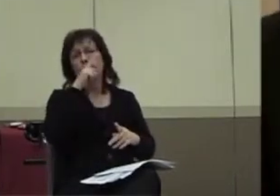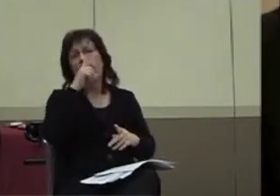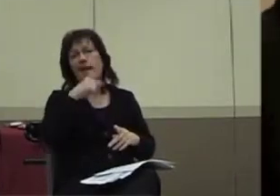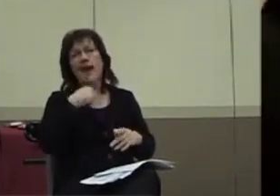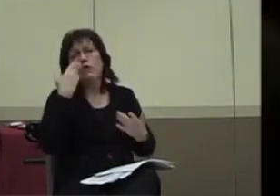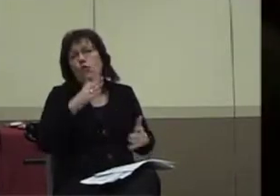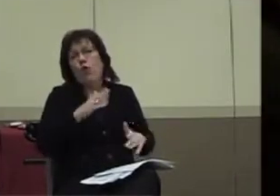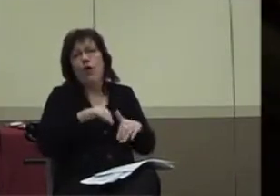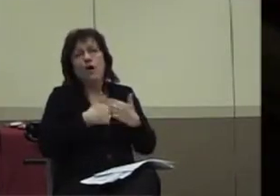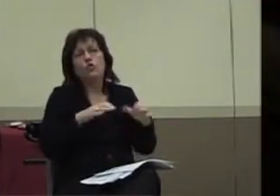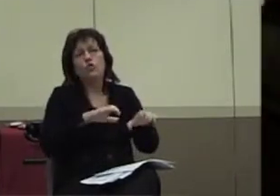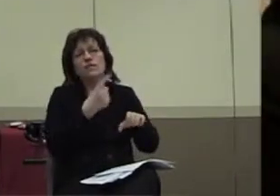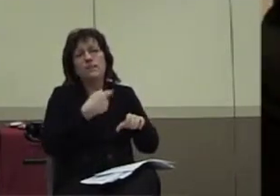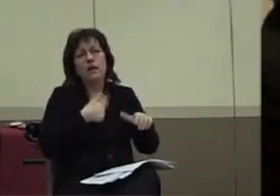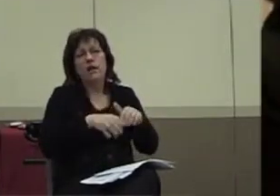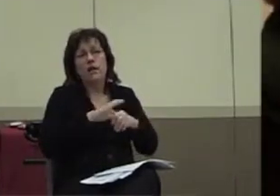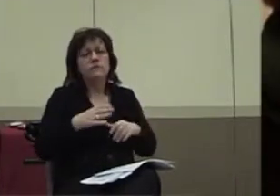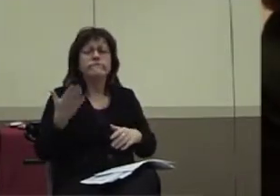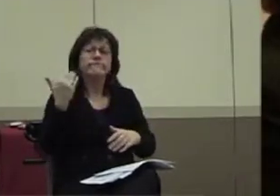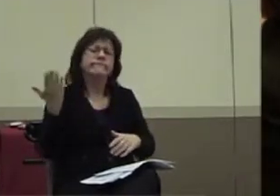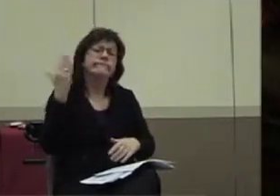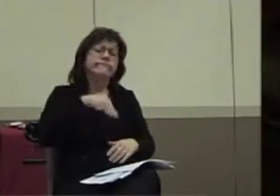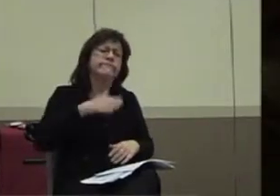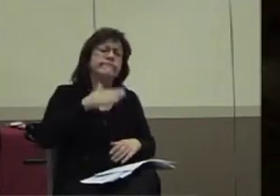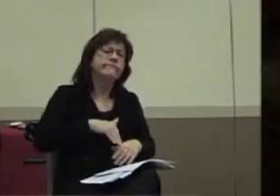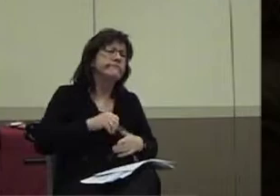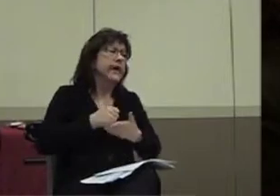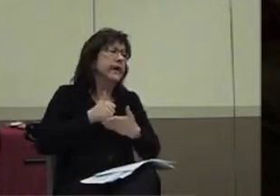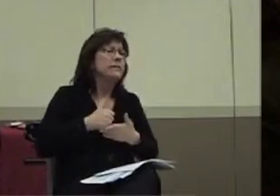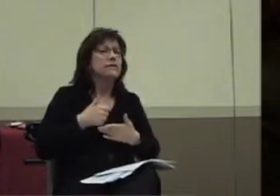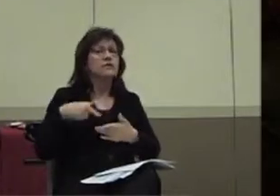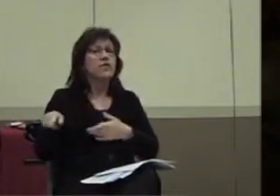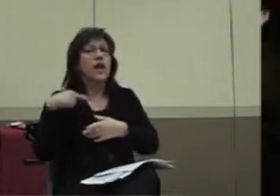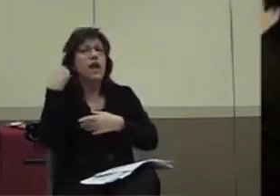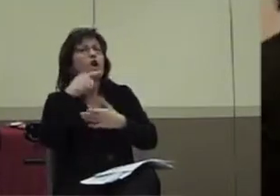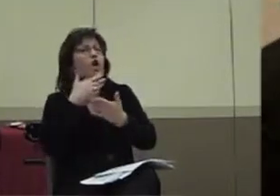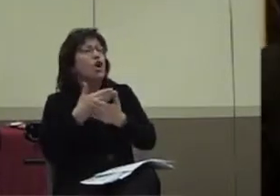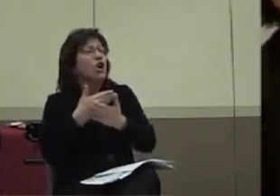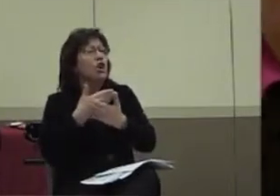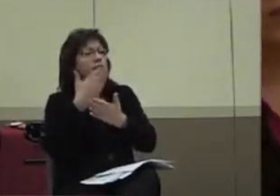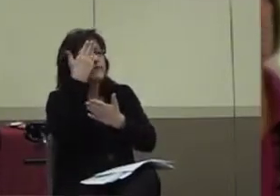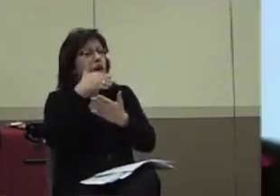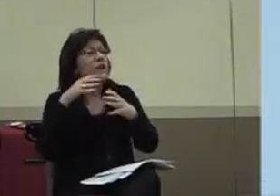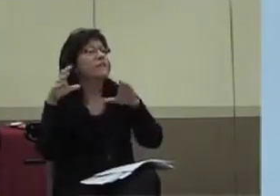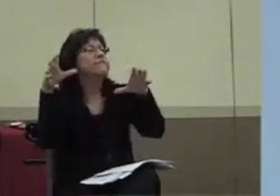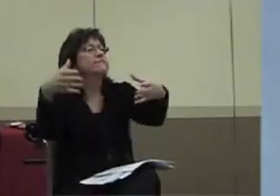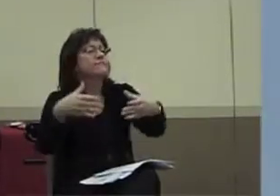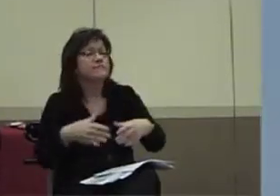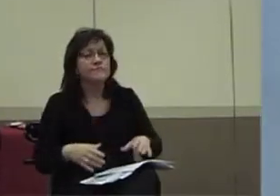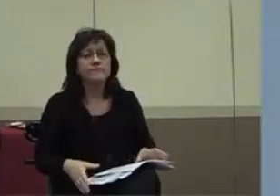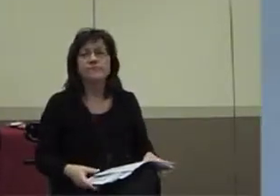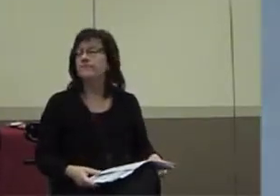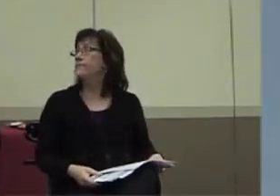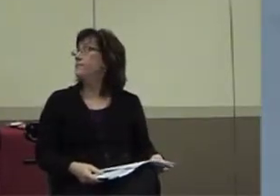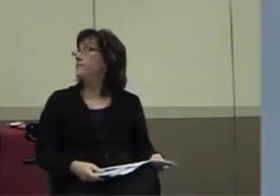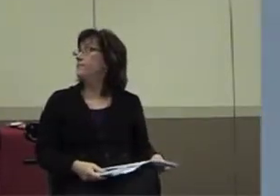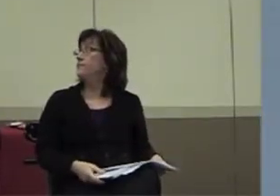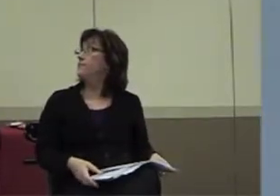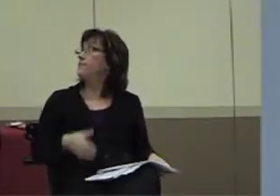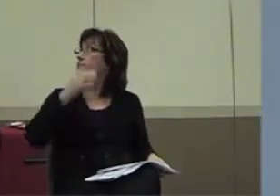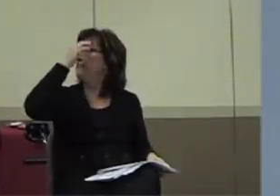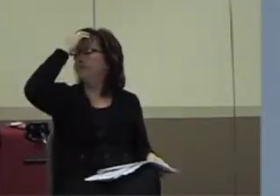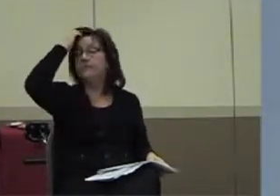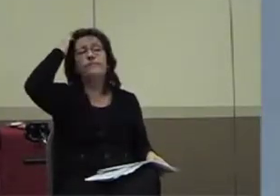something, to look good in front of everybody. Call on them for a class reward. And this is just a for